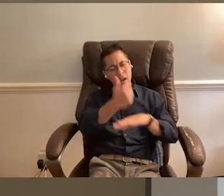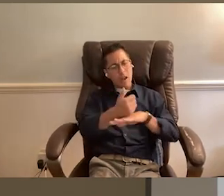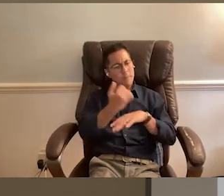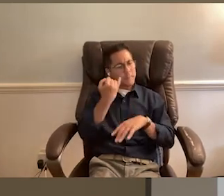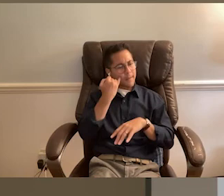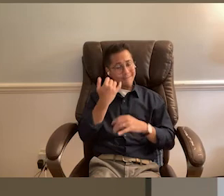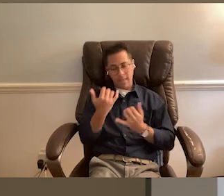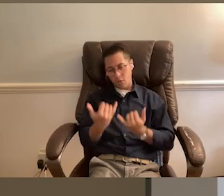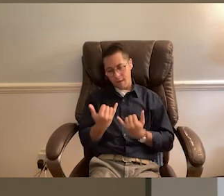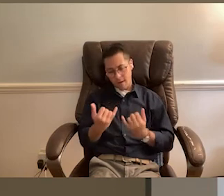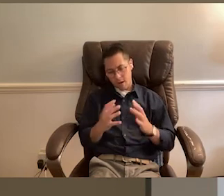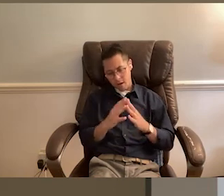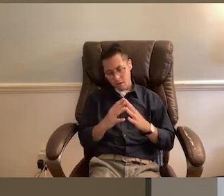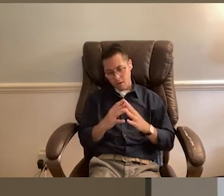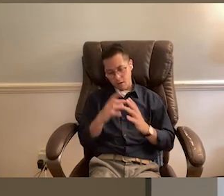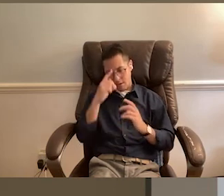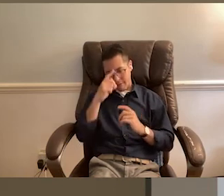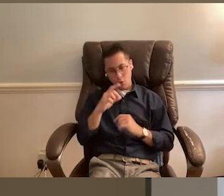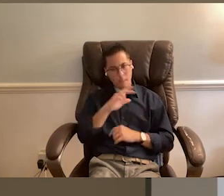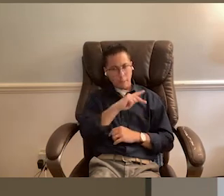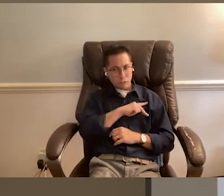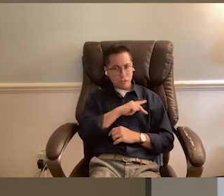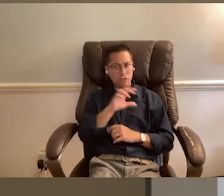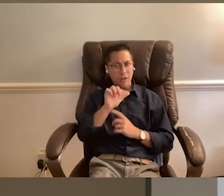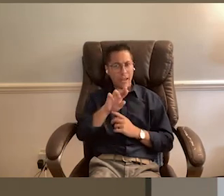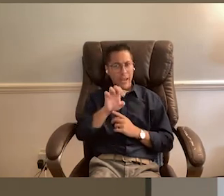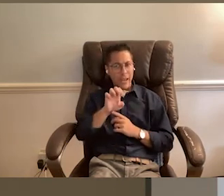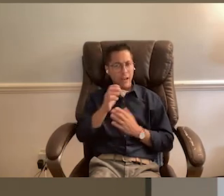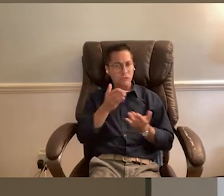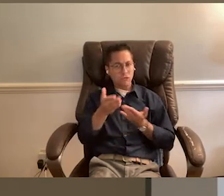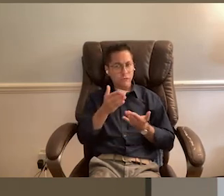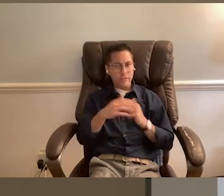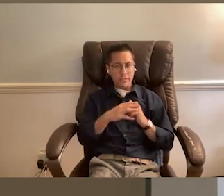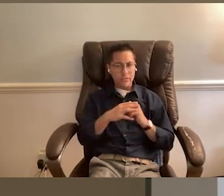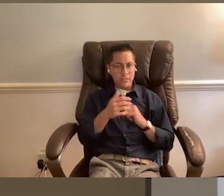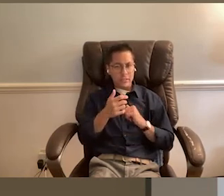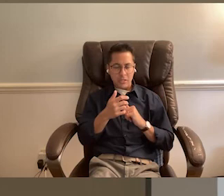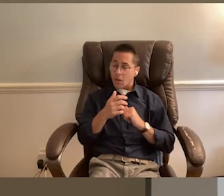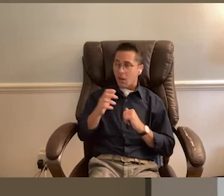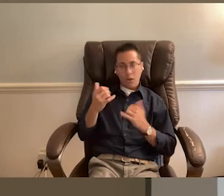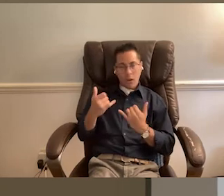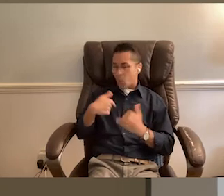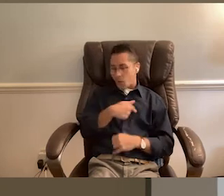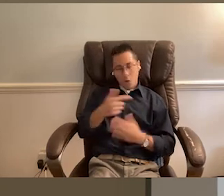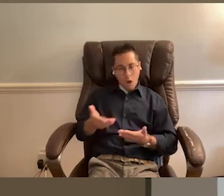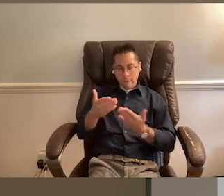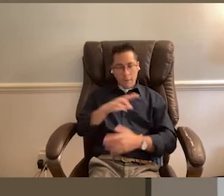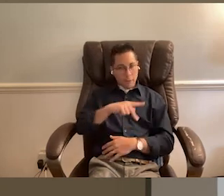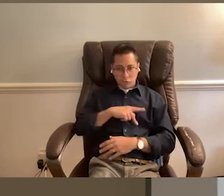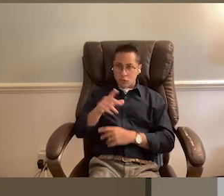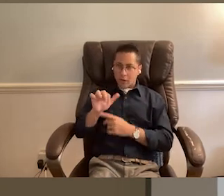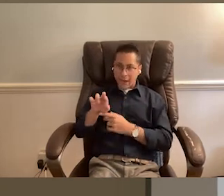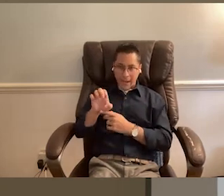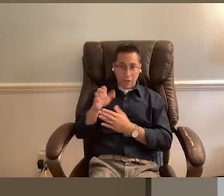8-hour day roughly. Okay, and do y'all have several students that don't live on campus? Yeah. So usually we have roughly